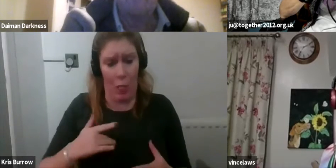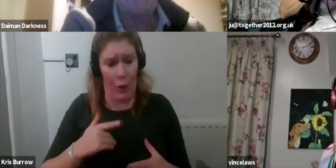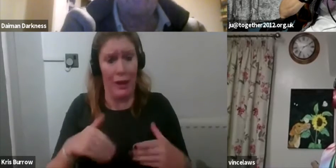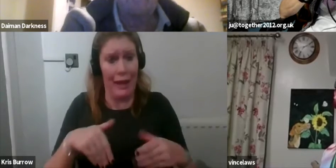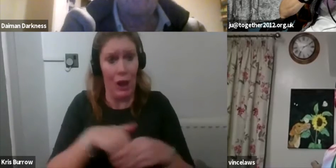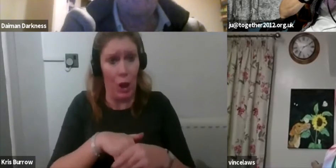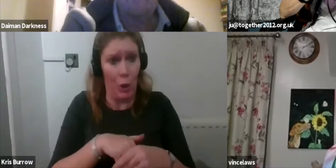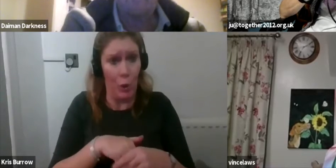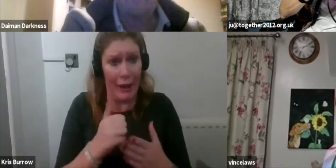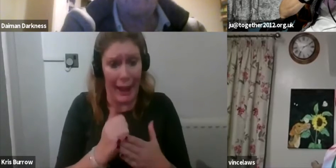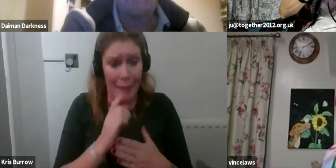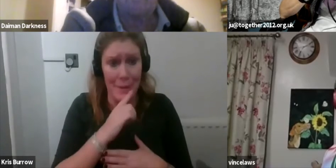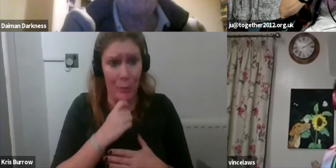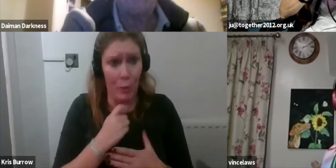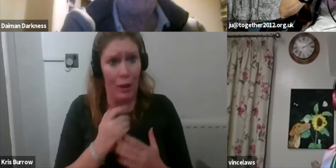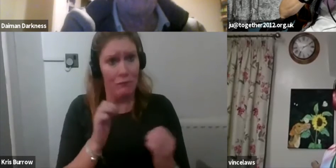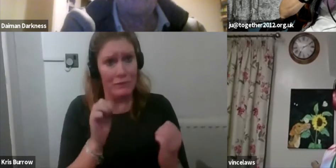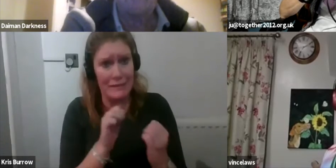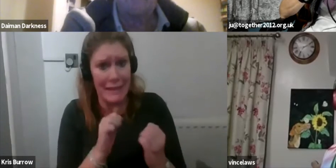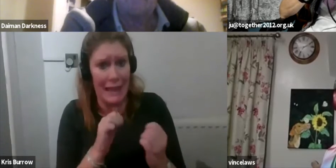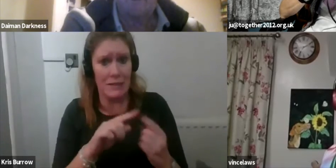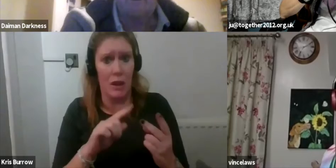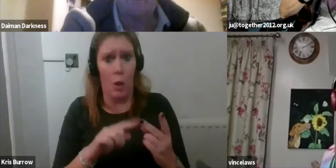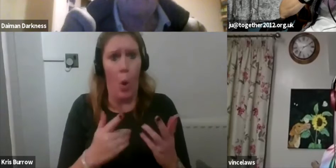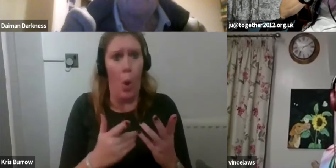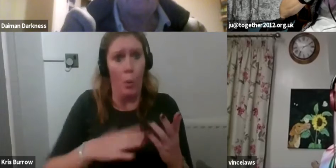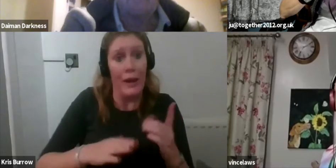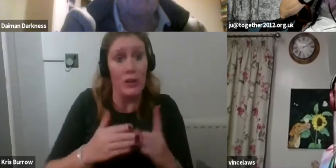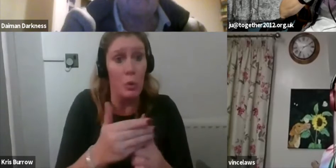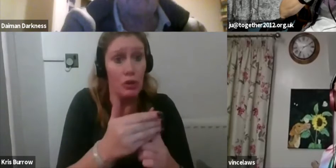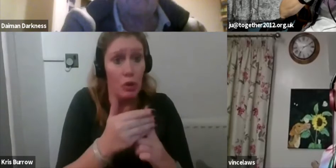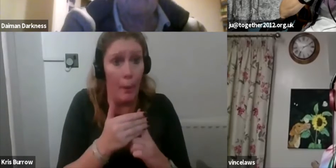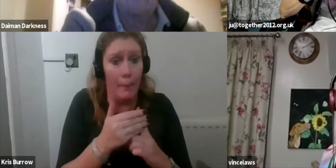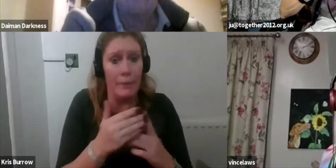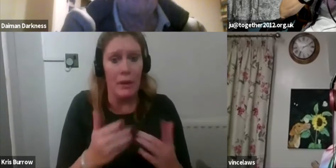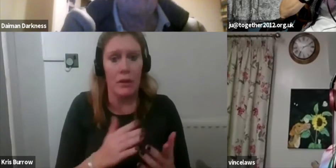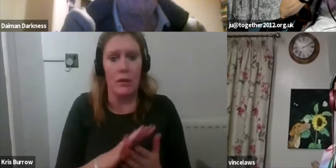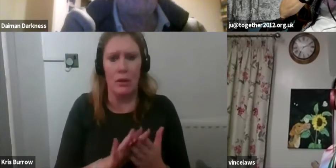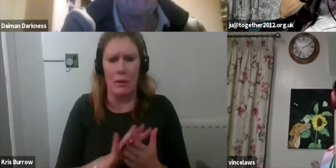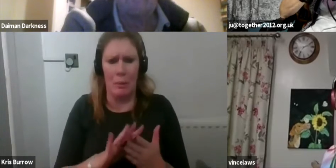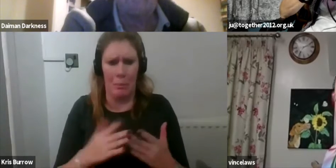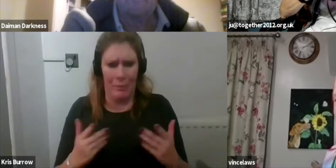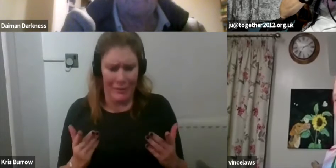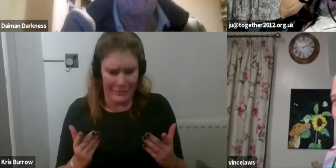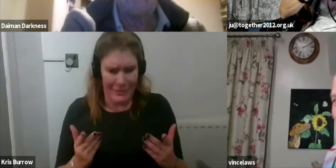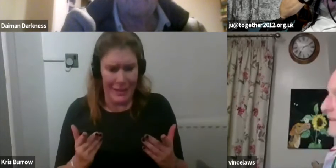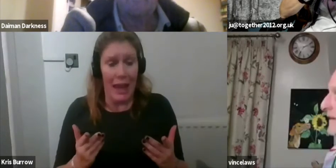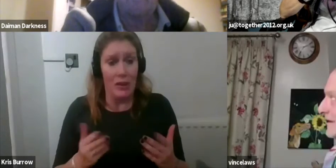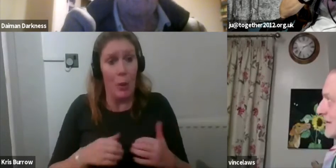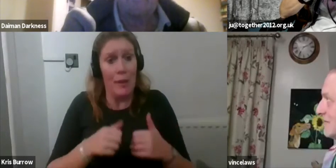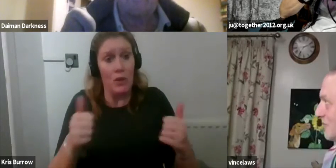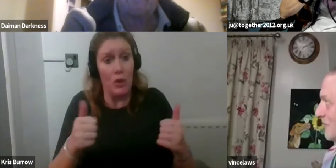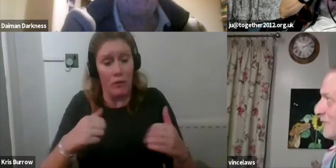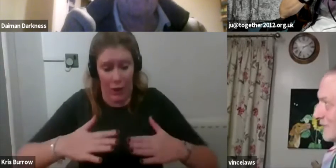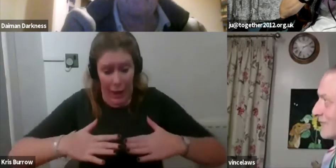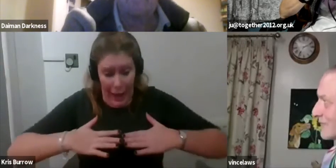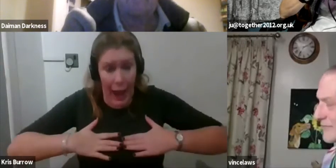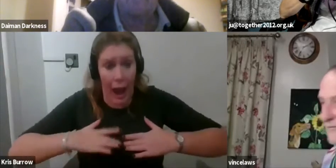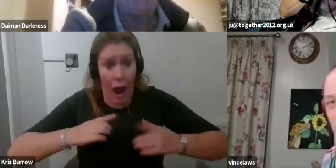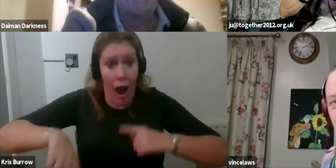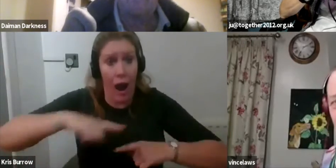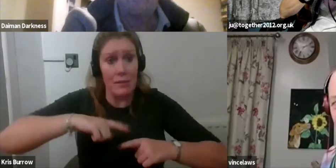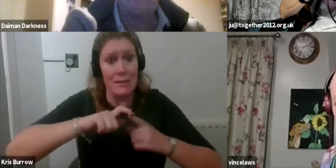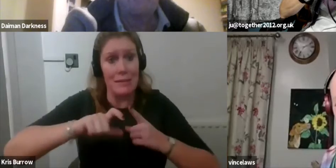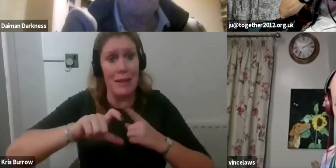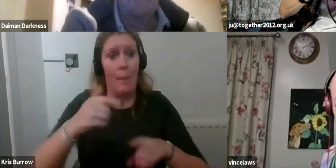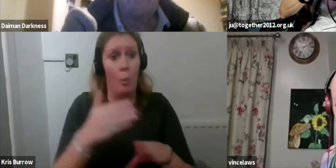to me, not for the first time, that it's apparently good for us to work, good for us to be off benefits, and possibly good for